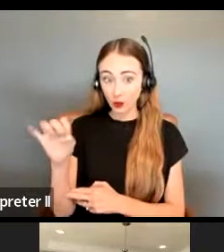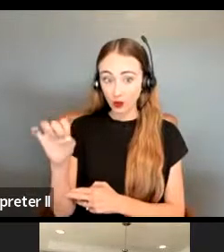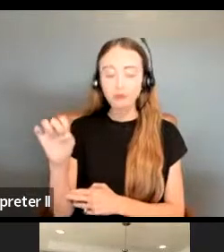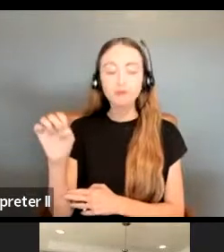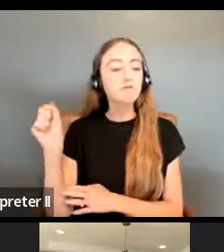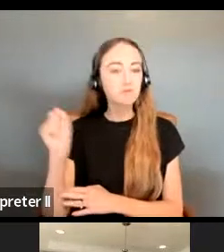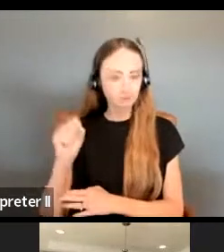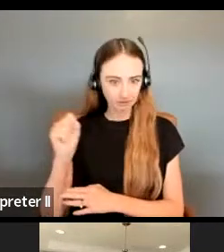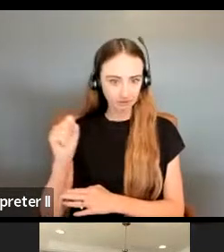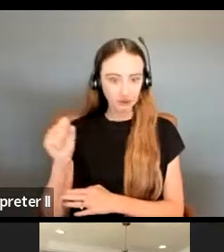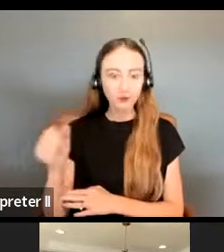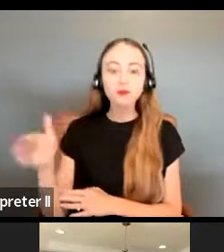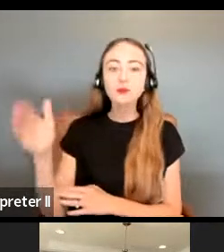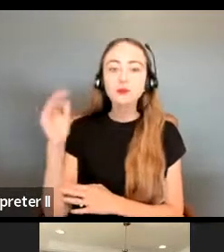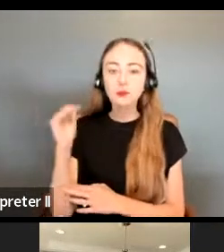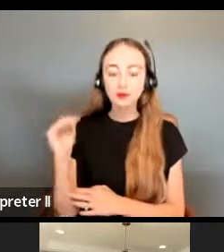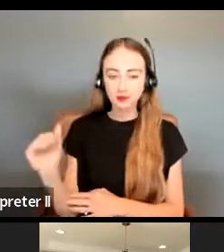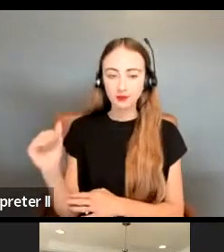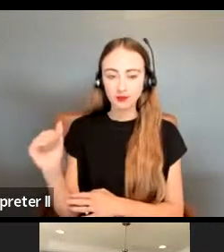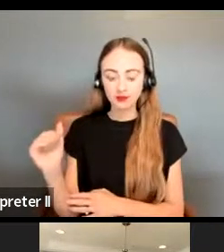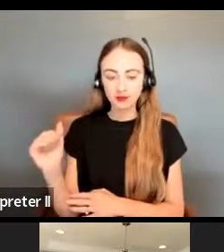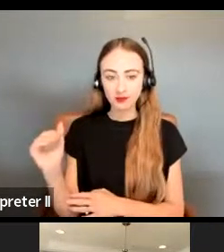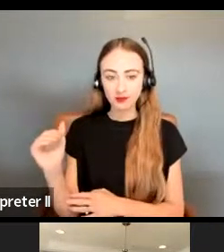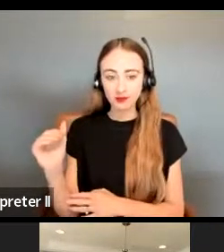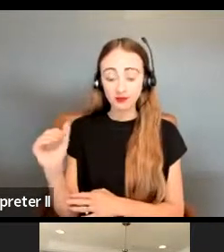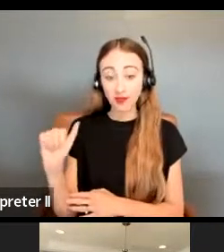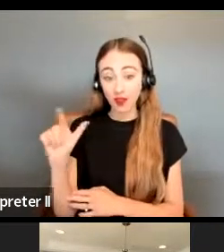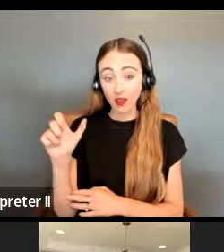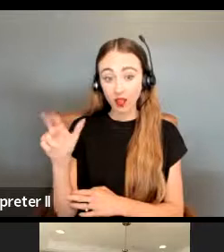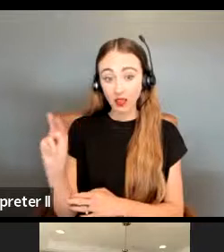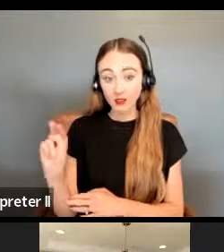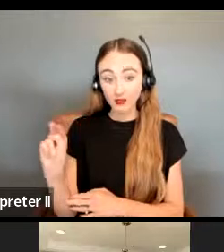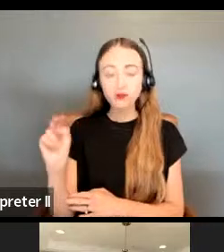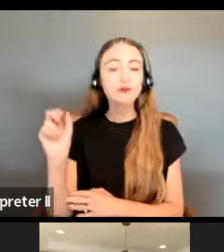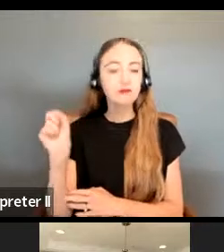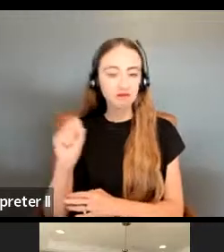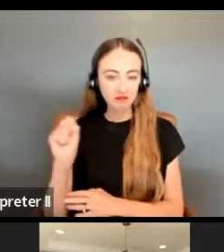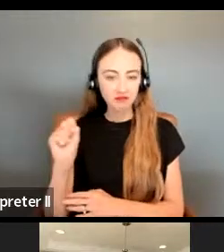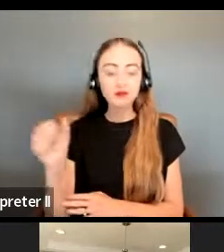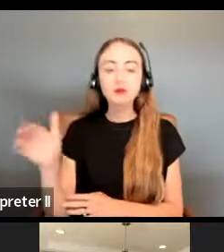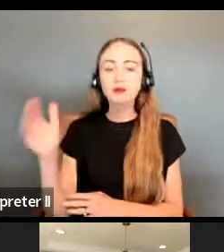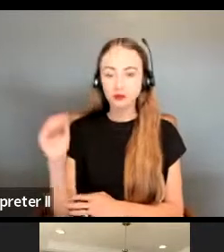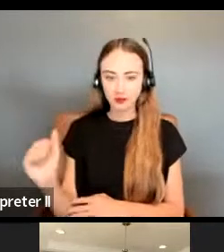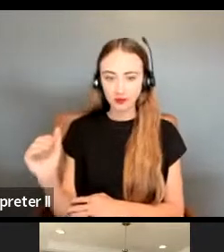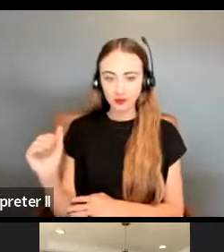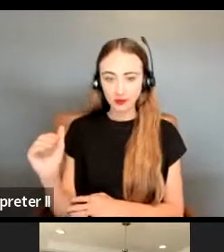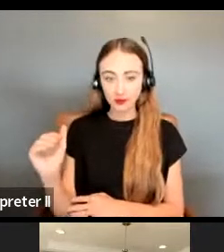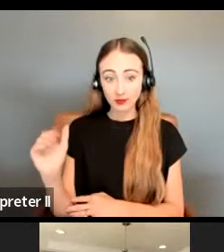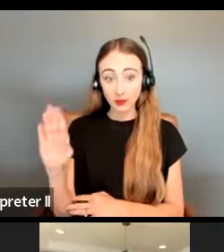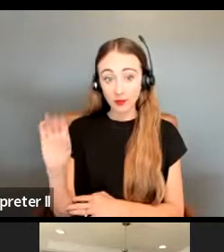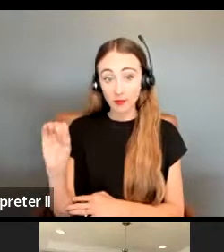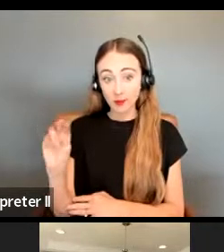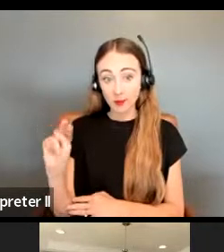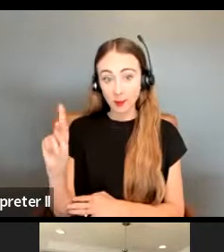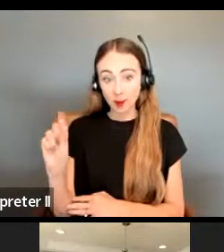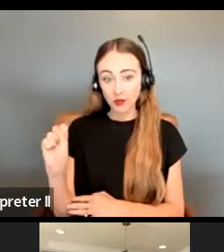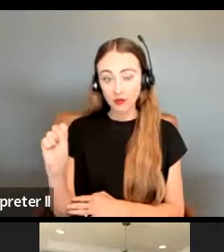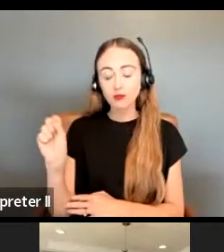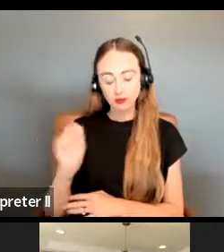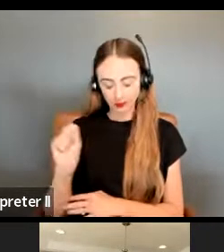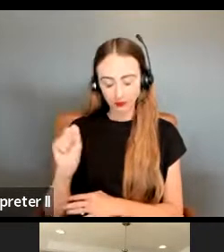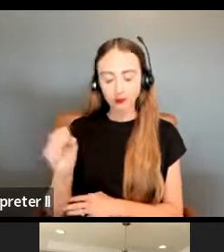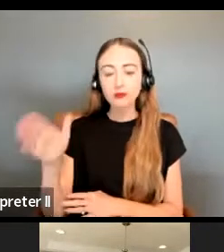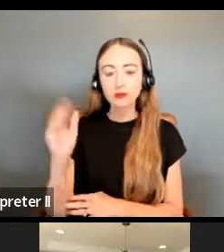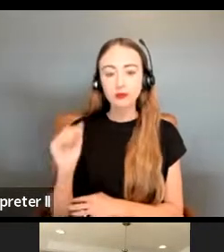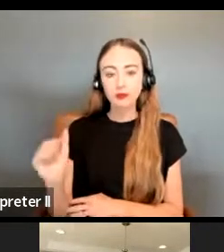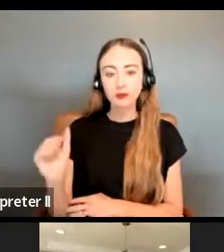Yes. Councilmember Trahan White votes yes. Councilmember Allen. Yes. Councilmember Allen votes yes. Councilmember Bonds. Yes. Councilmember Bonds